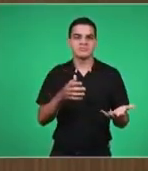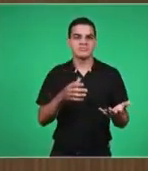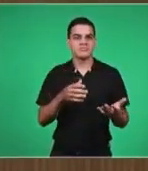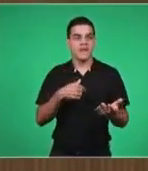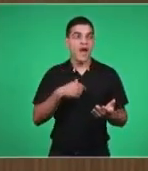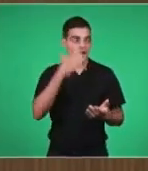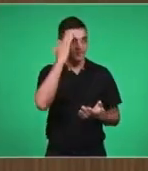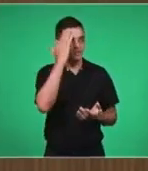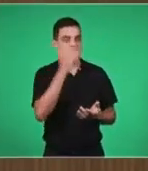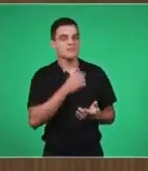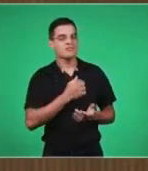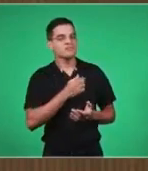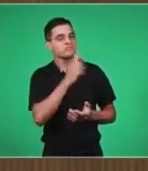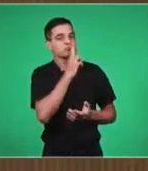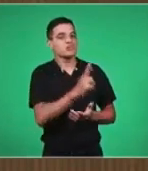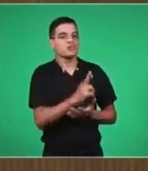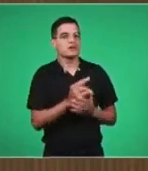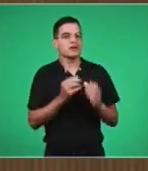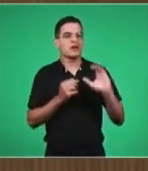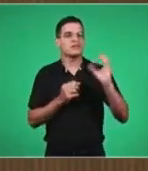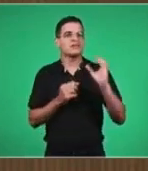science,